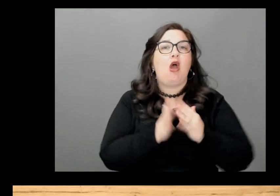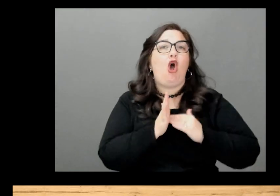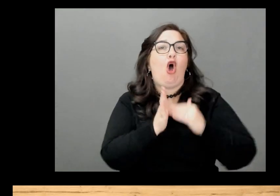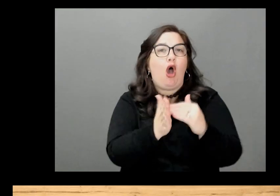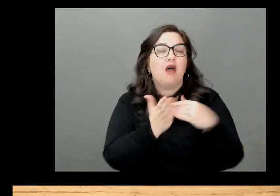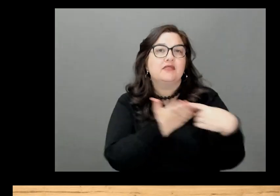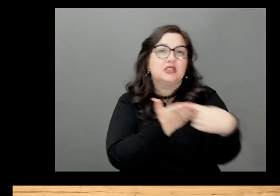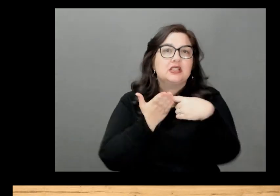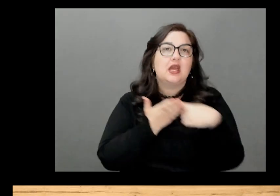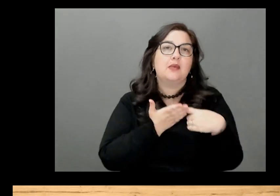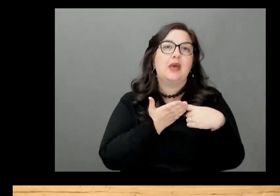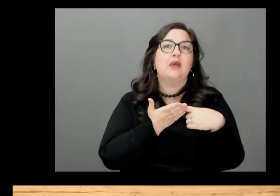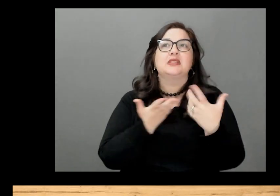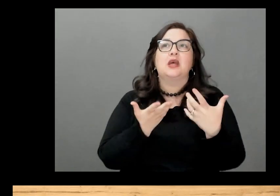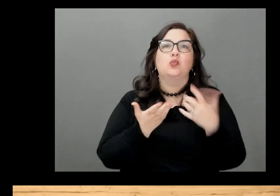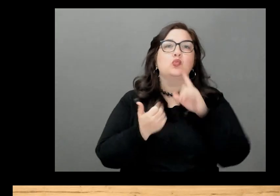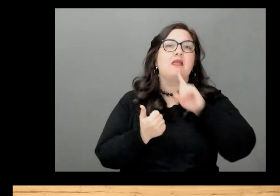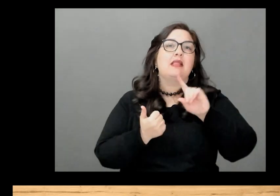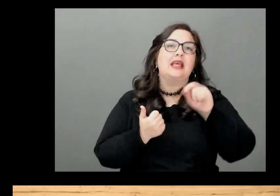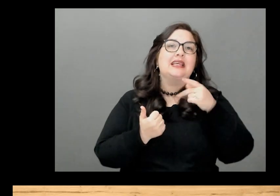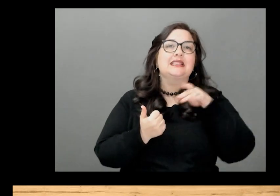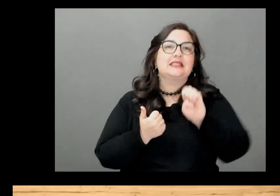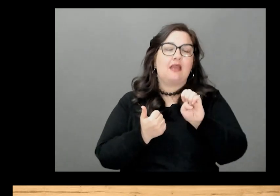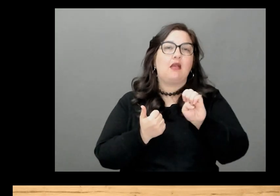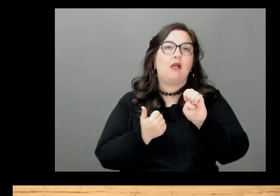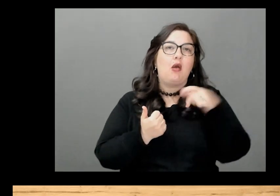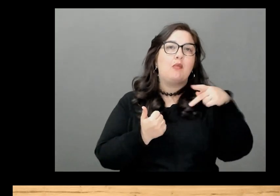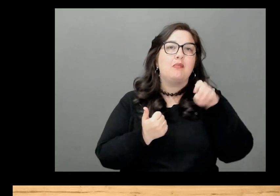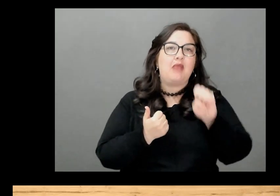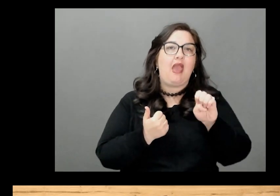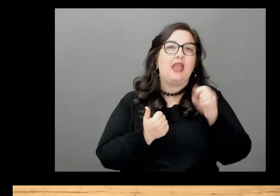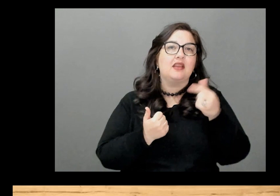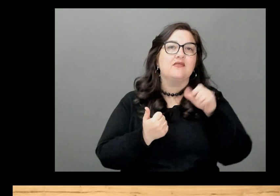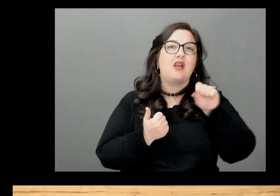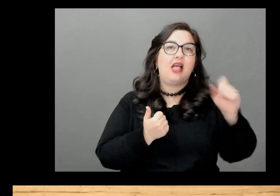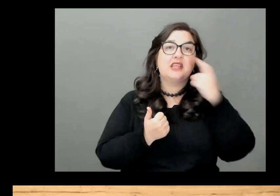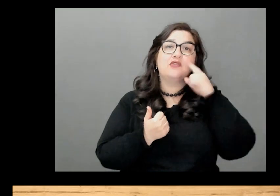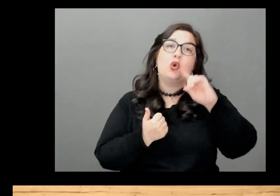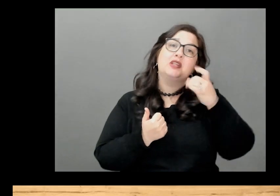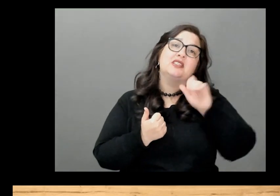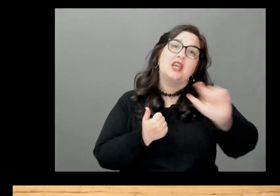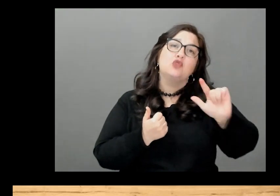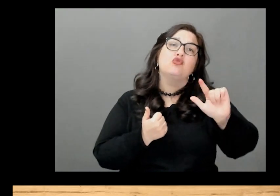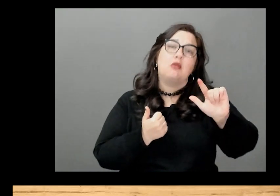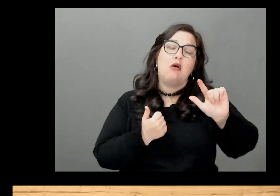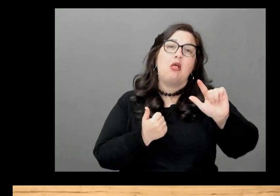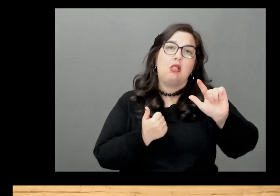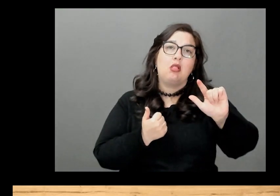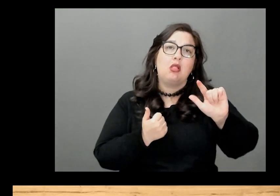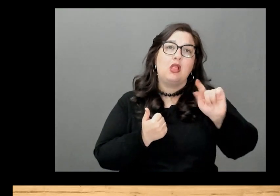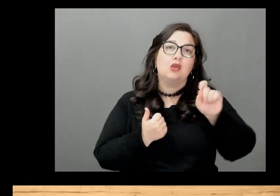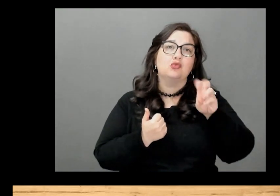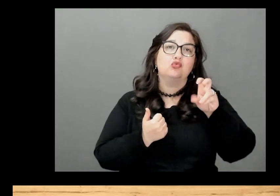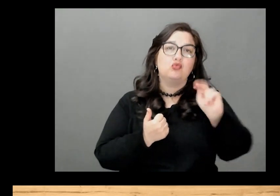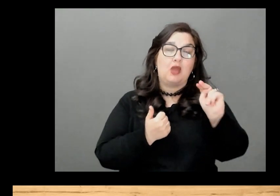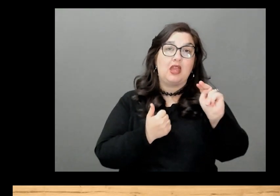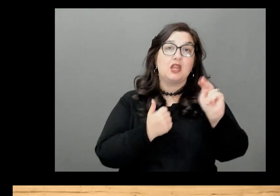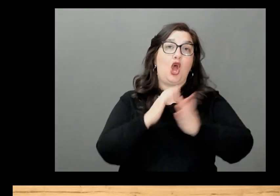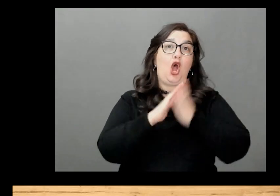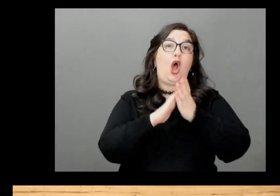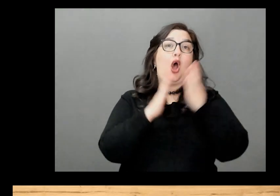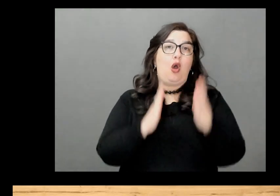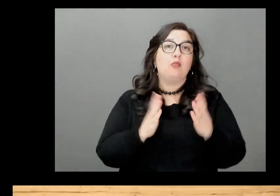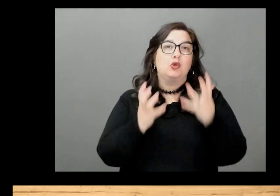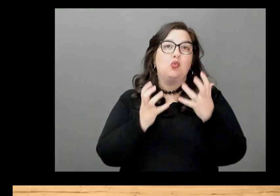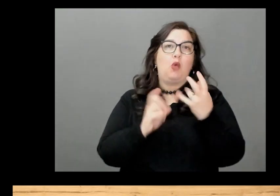about providing a single pane of glass as an outcome for a digital twin. And so, operators want to be able to, at a